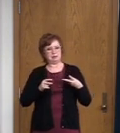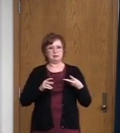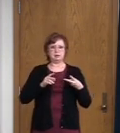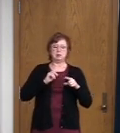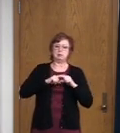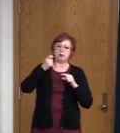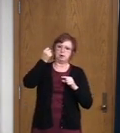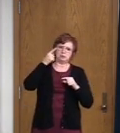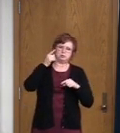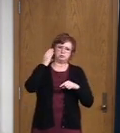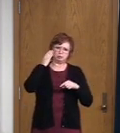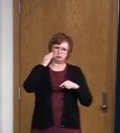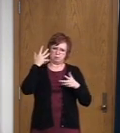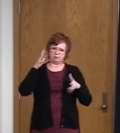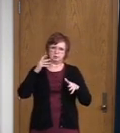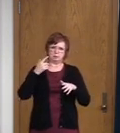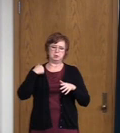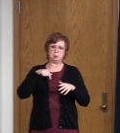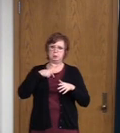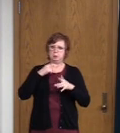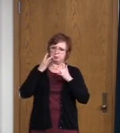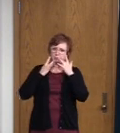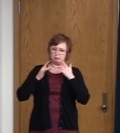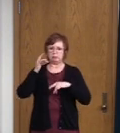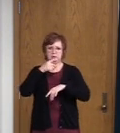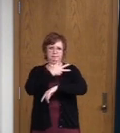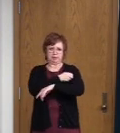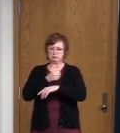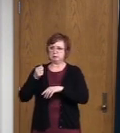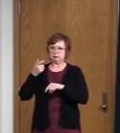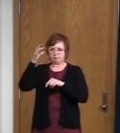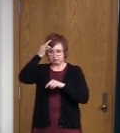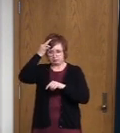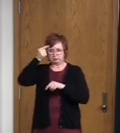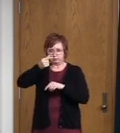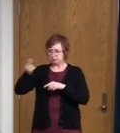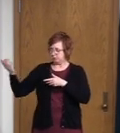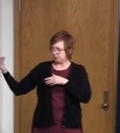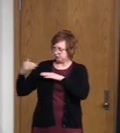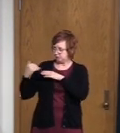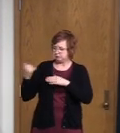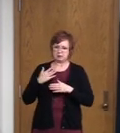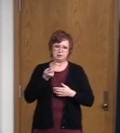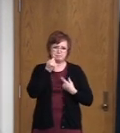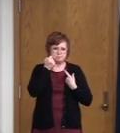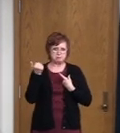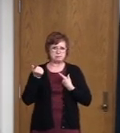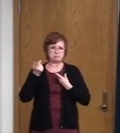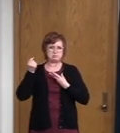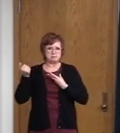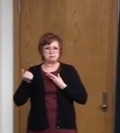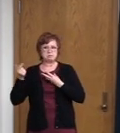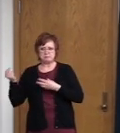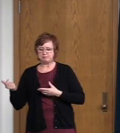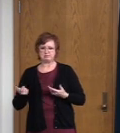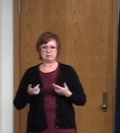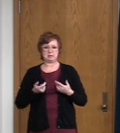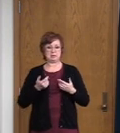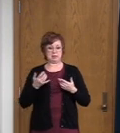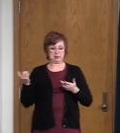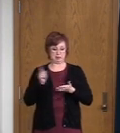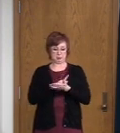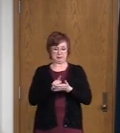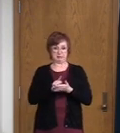government. This week, we expect to receive fewer than 2,000 doses here in Saskatchewan.